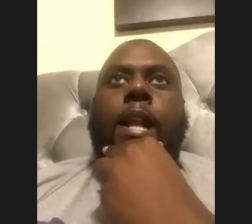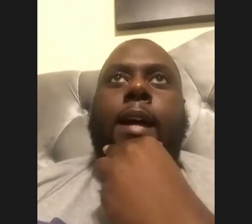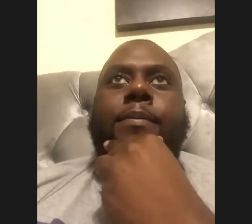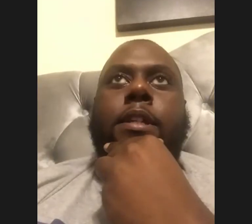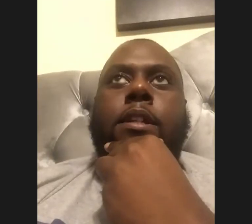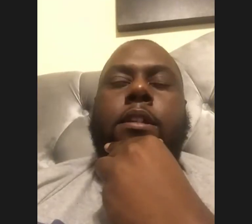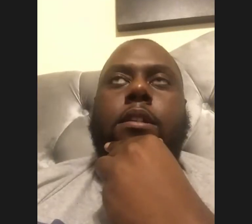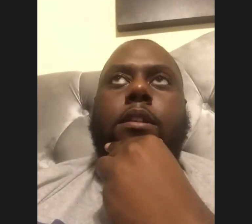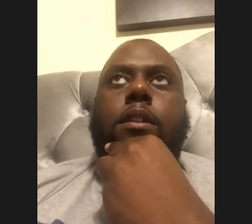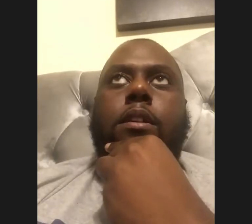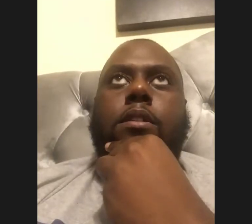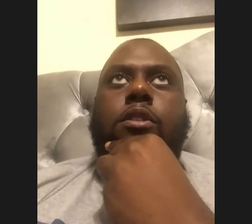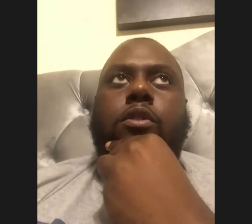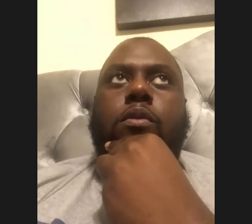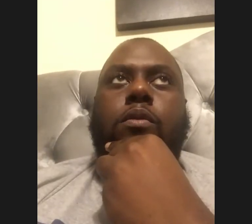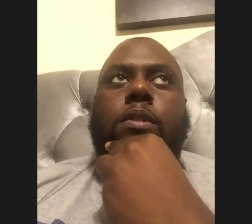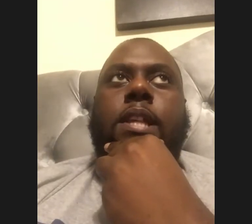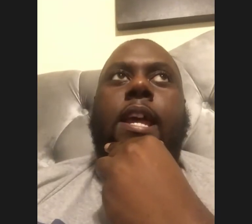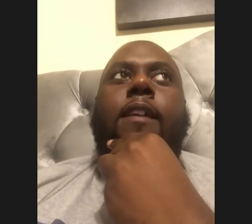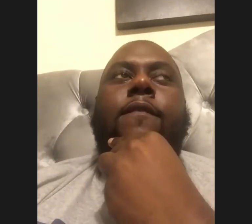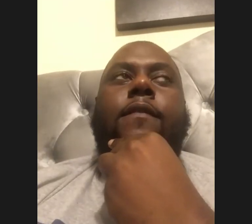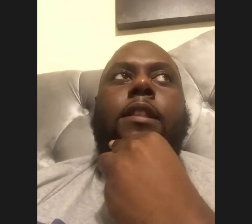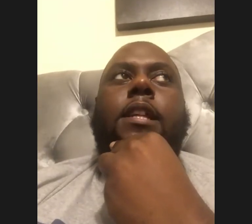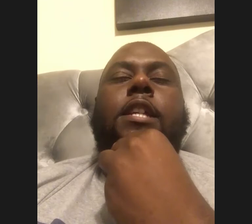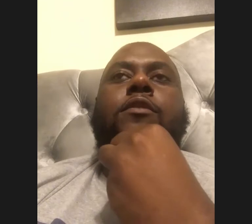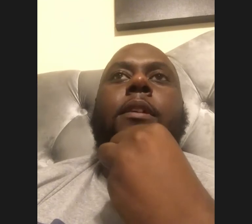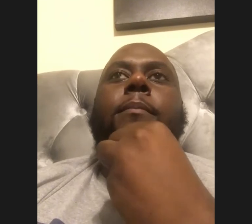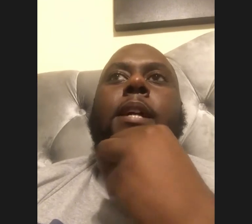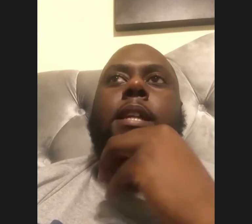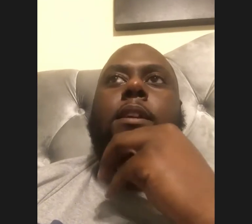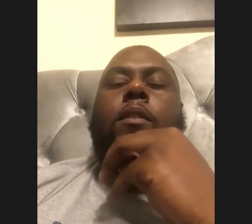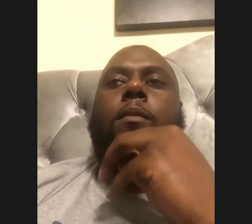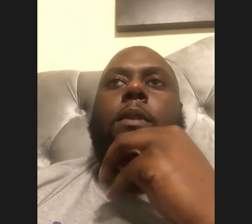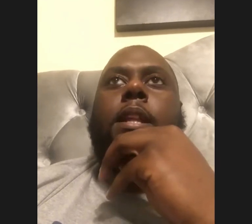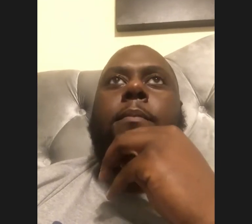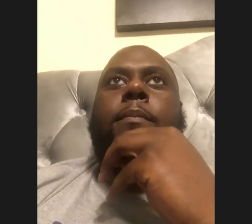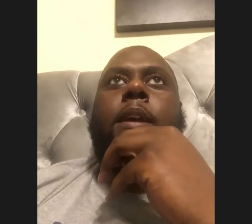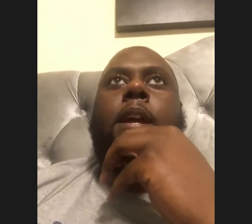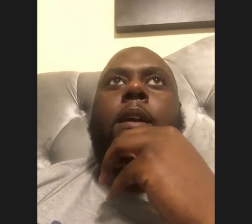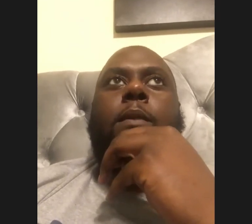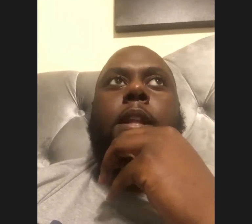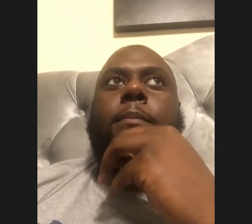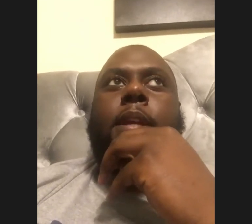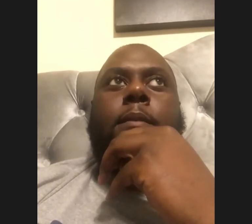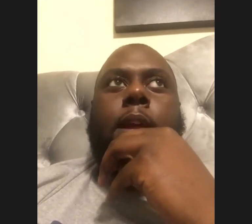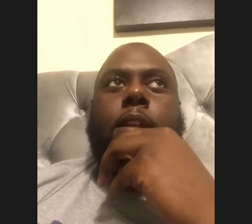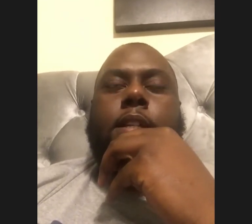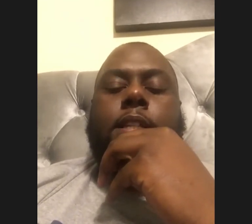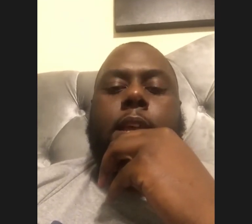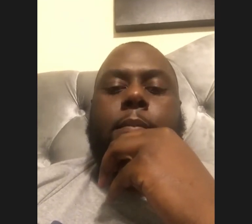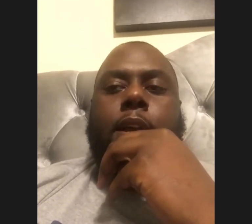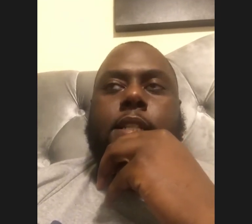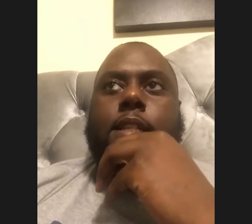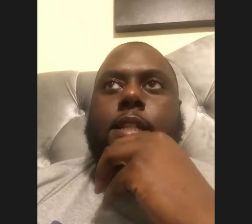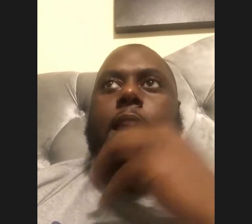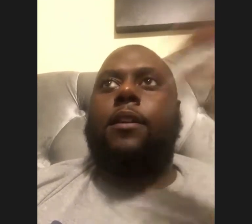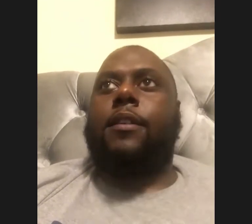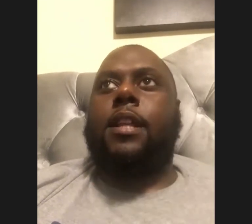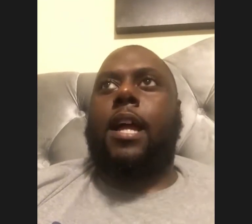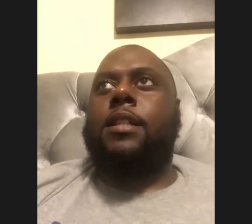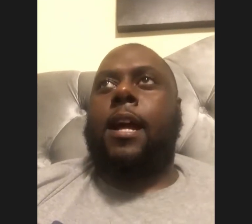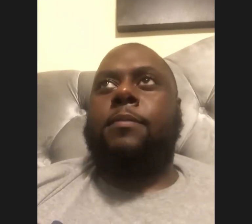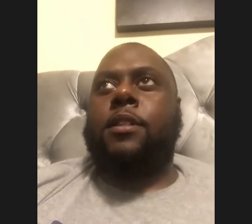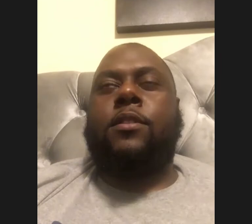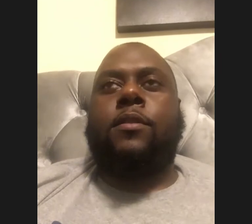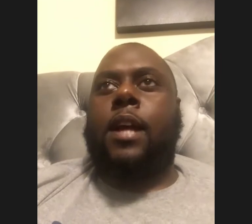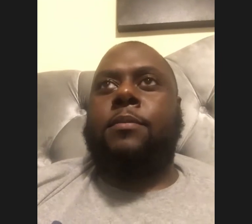So would option 2 save the district money, or would it be around the same price? Because I agree,